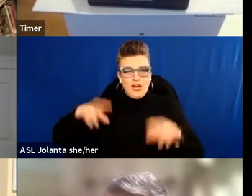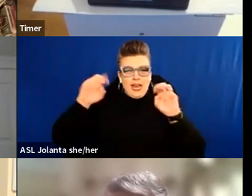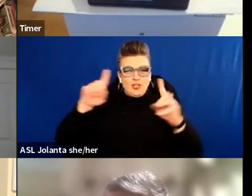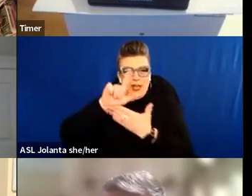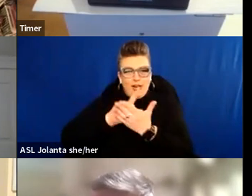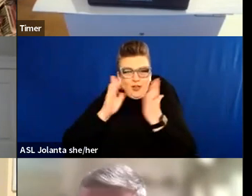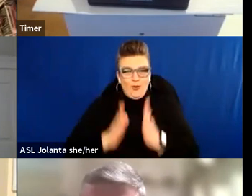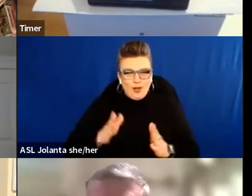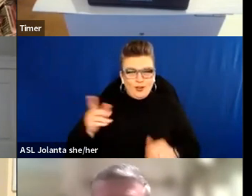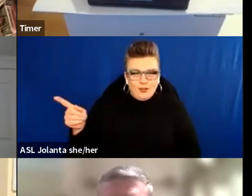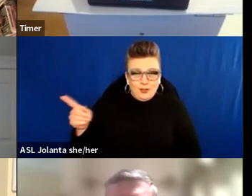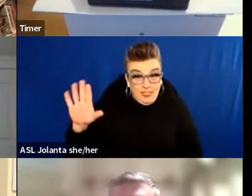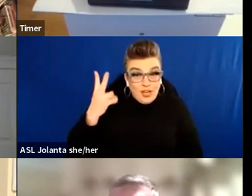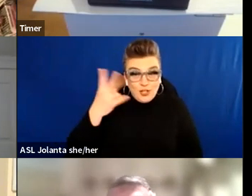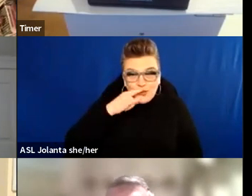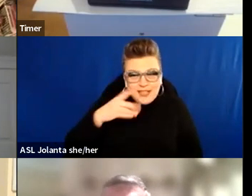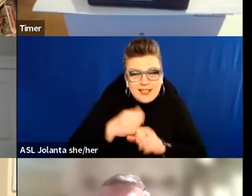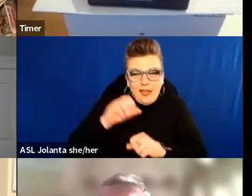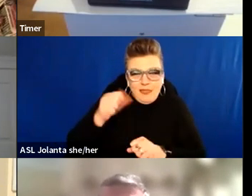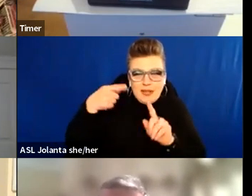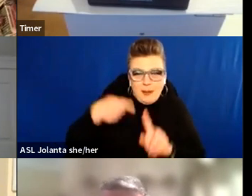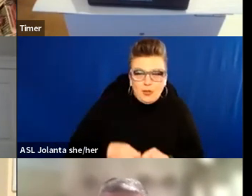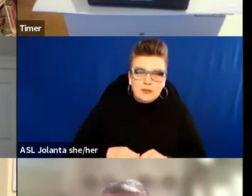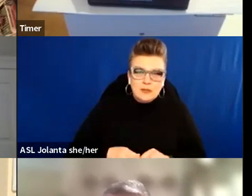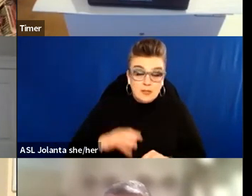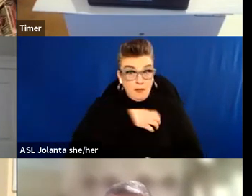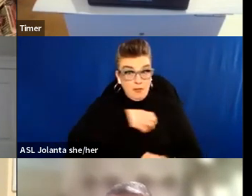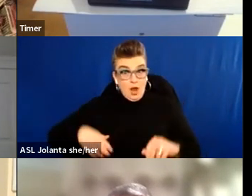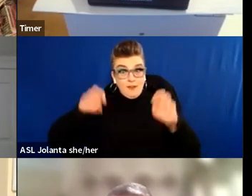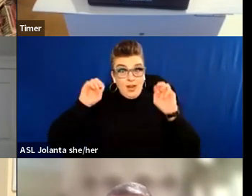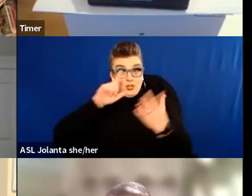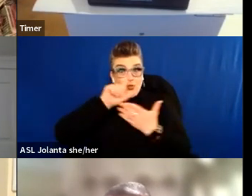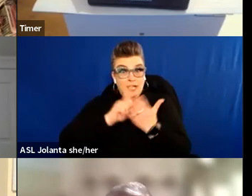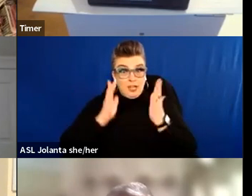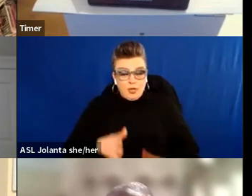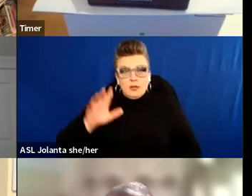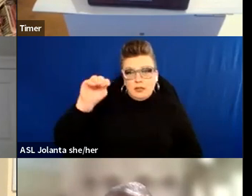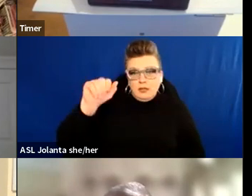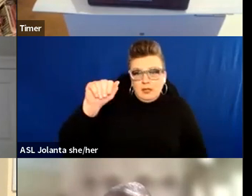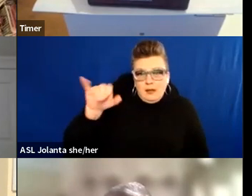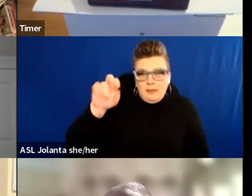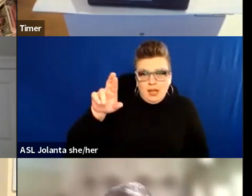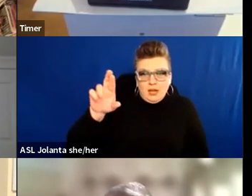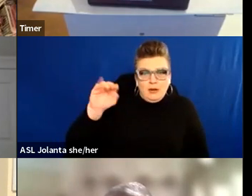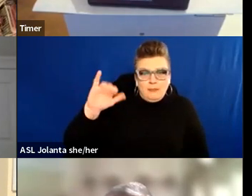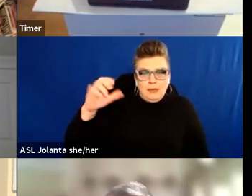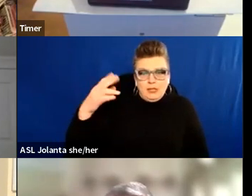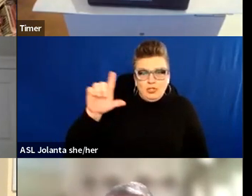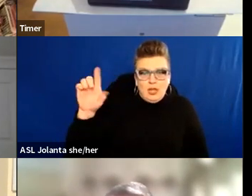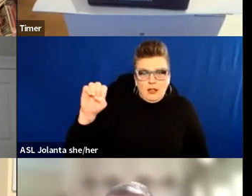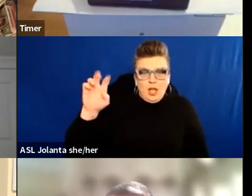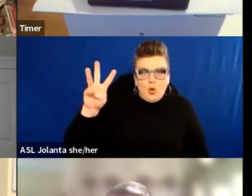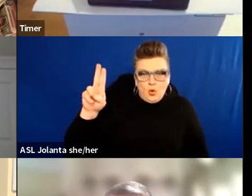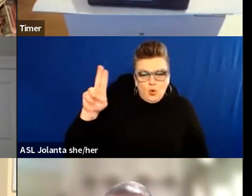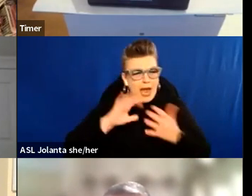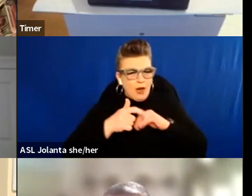kids will get the 10 points that harvard educated lawyer is mayor michelle blue how do i explain to kj why do they get the